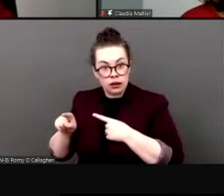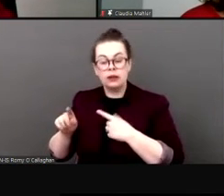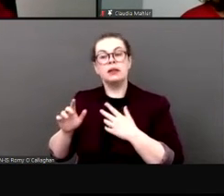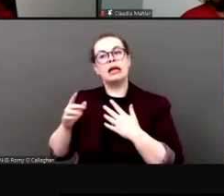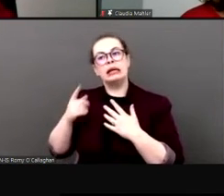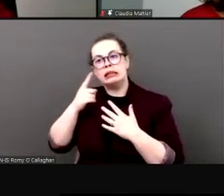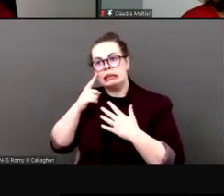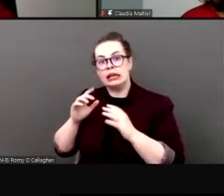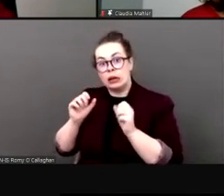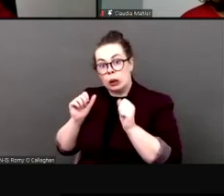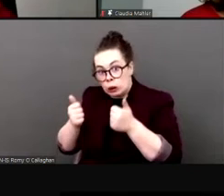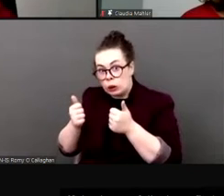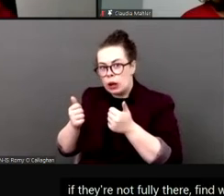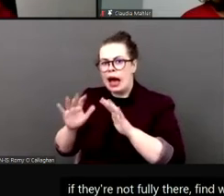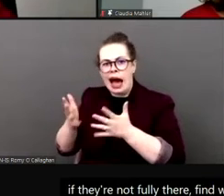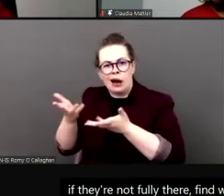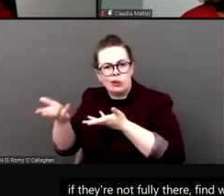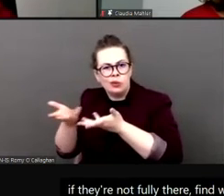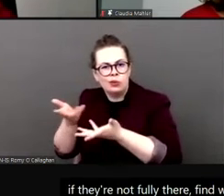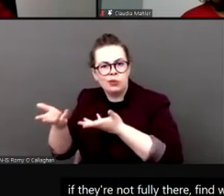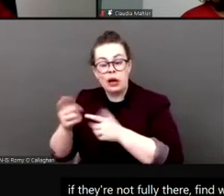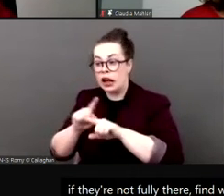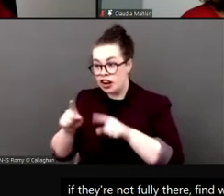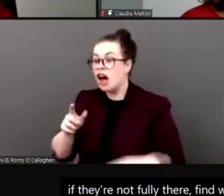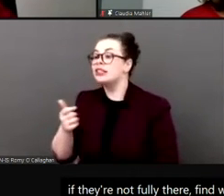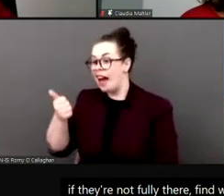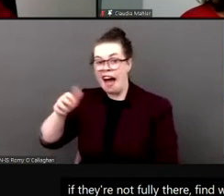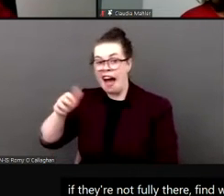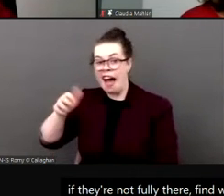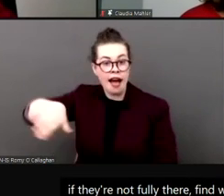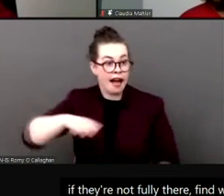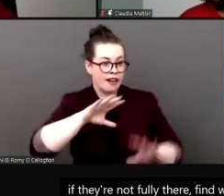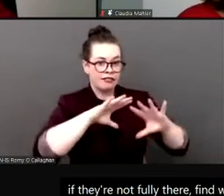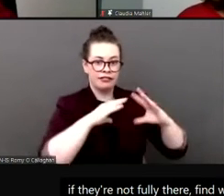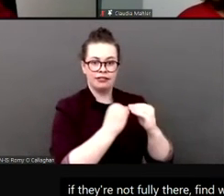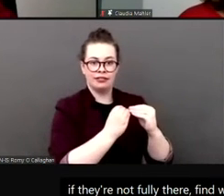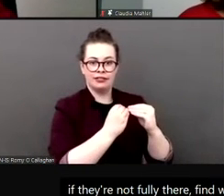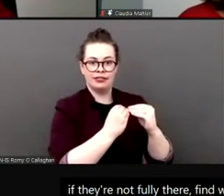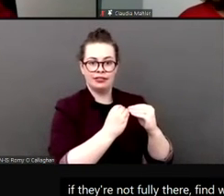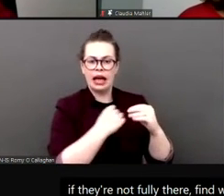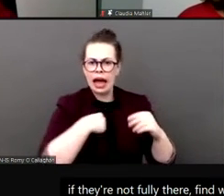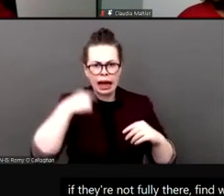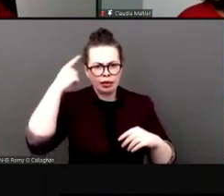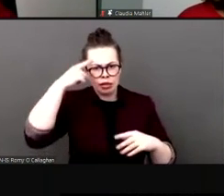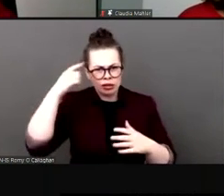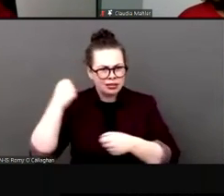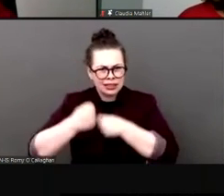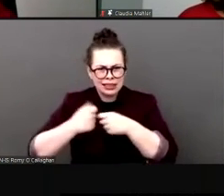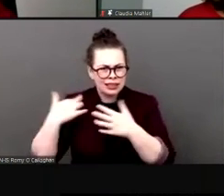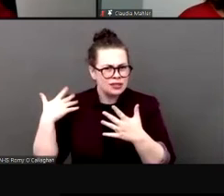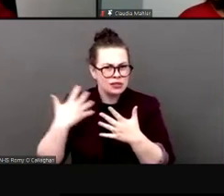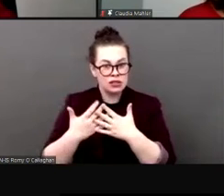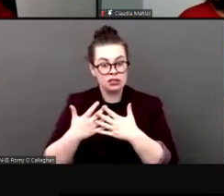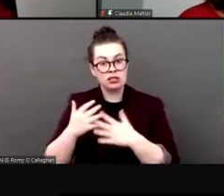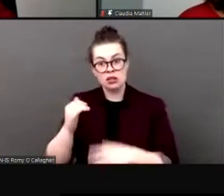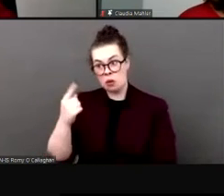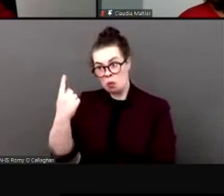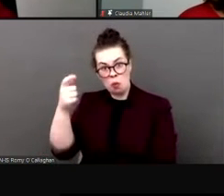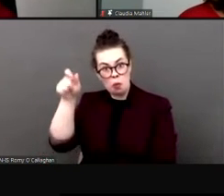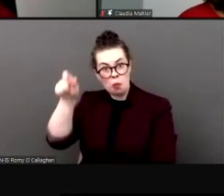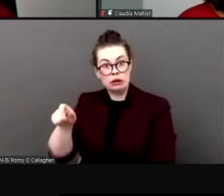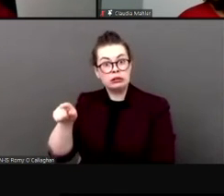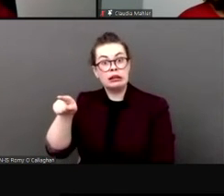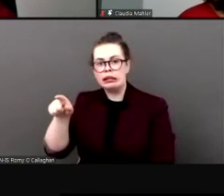use it as an occasion to take voice away. It always struck me as odd that if there were some weaknesses with respect to